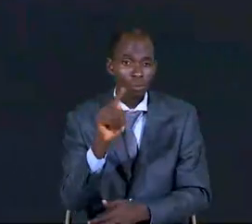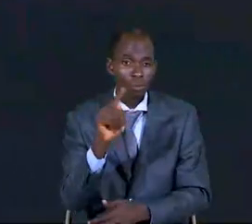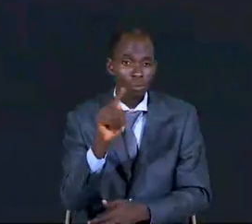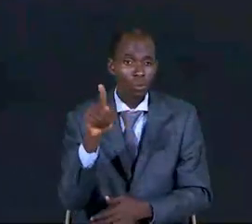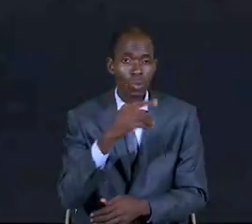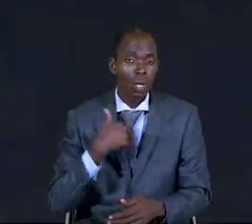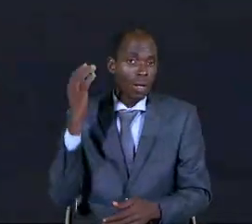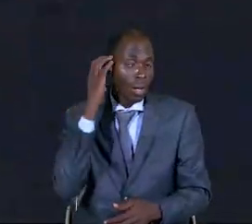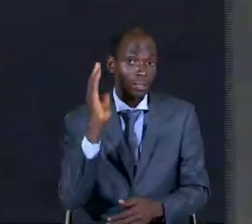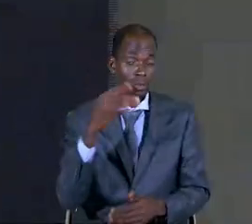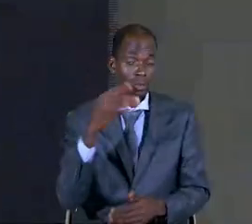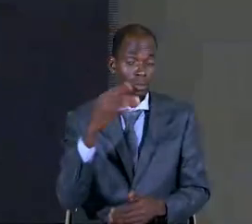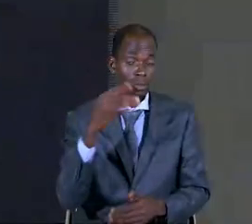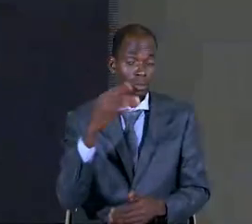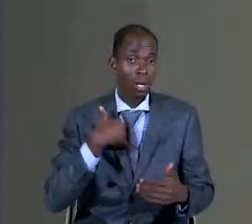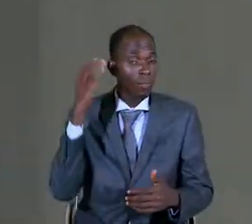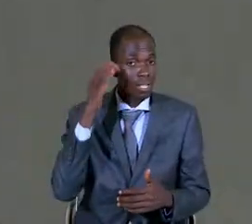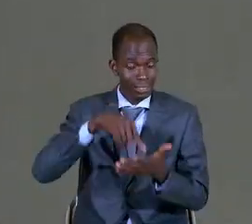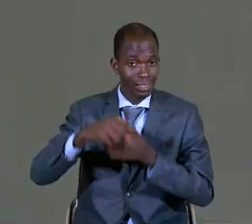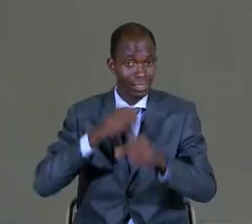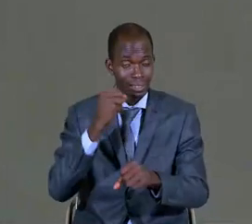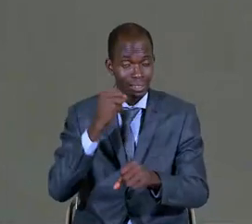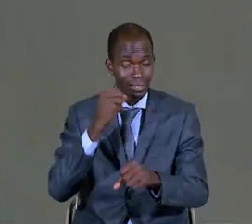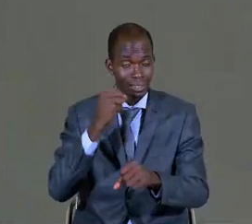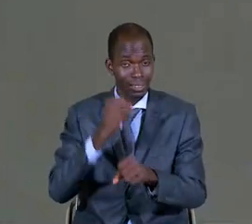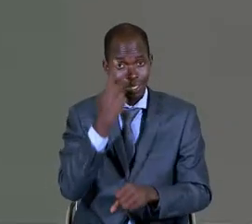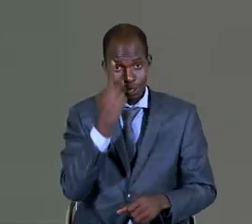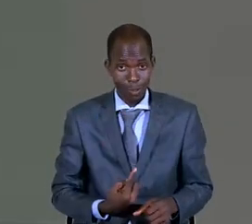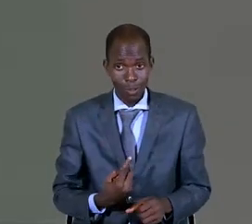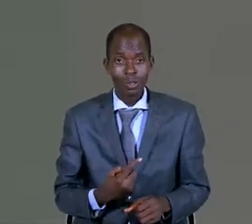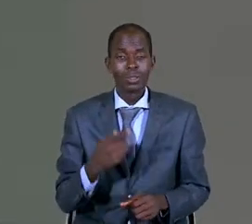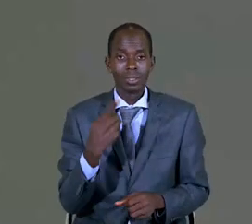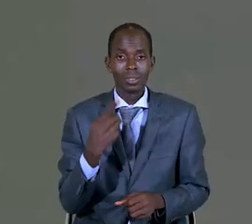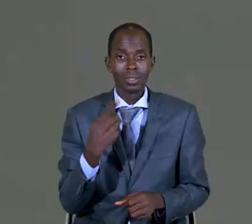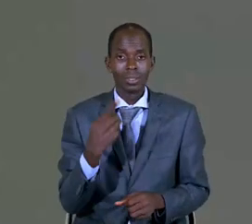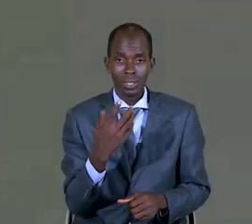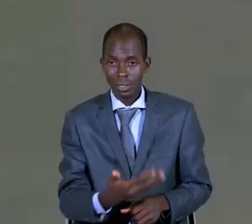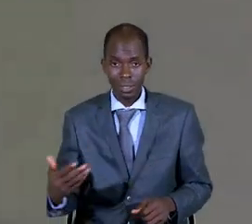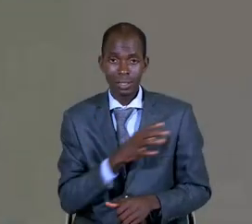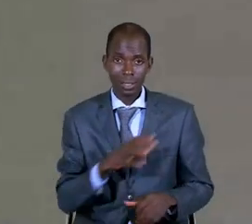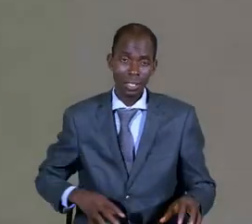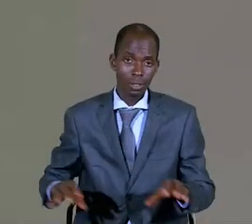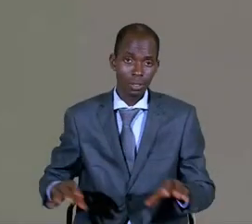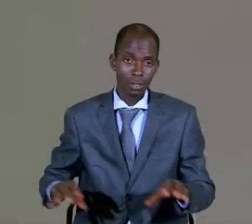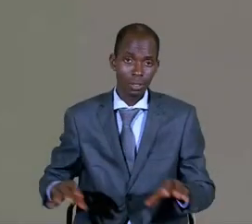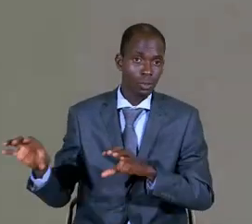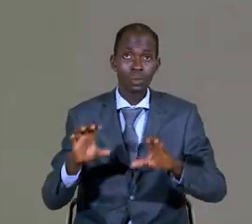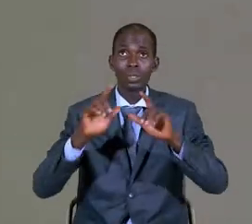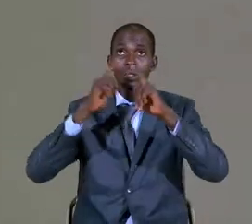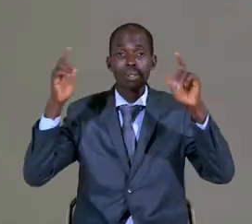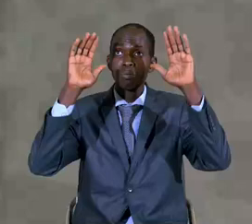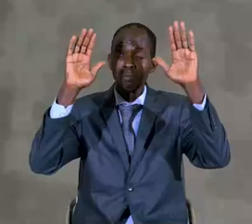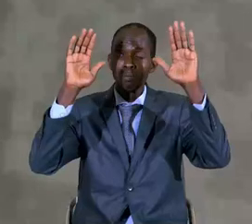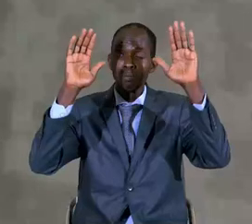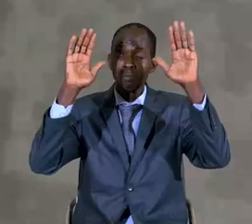this year alone of seeing Christ do marvelous, wonderful things.